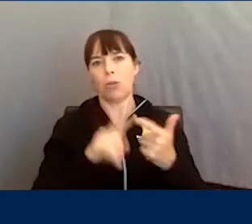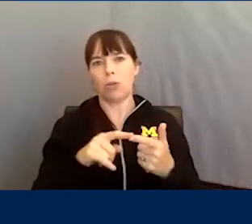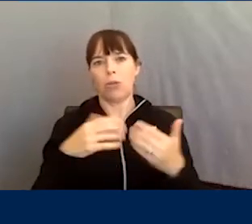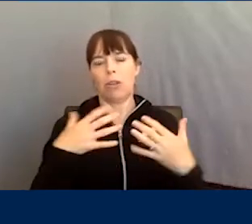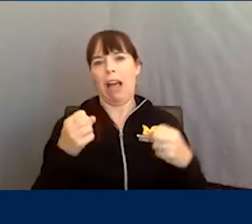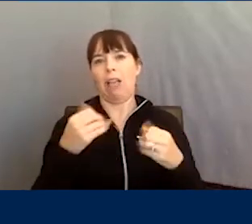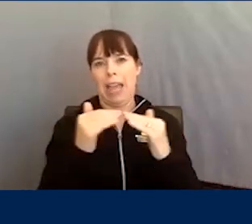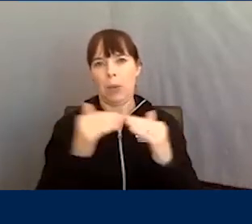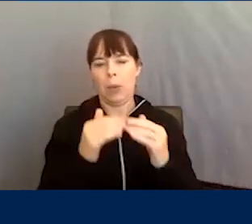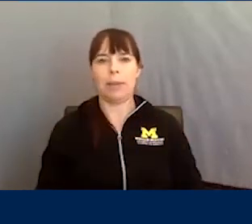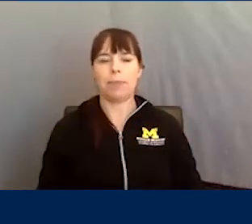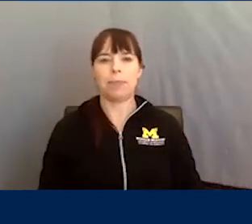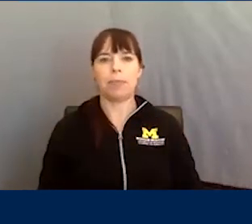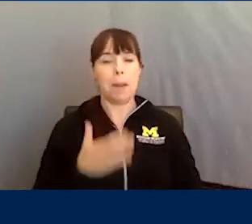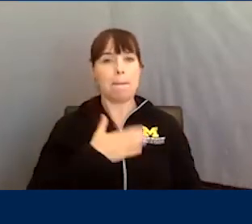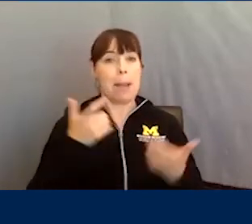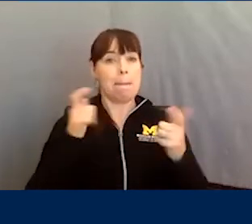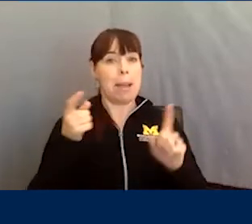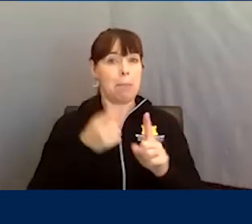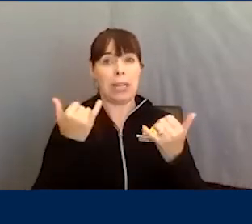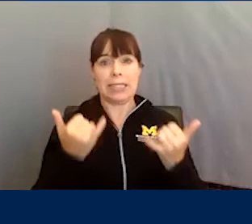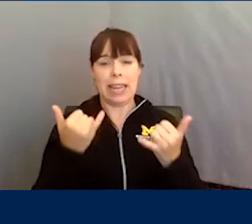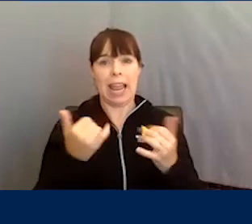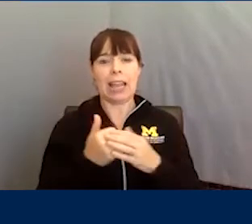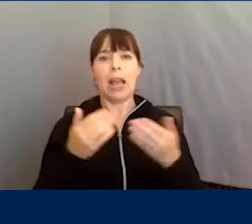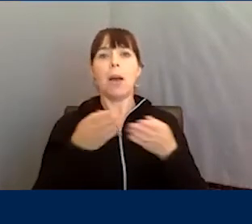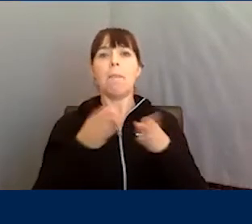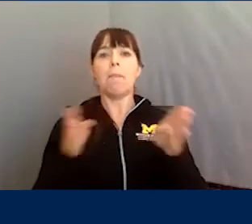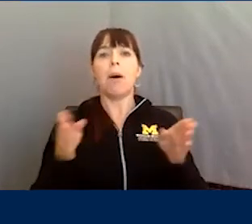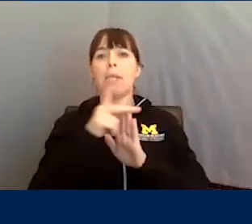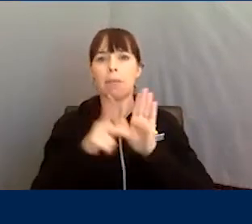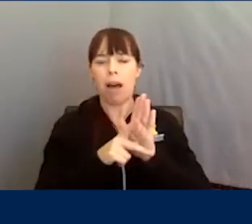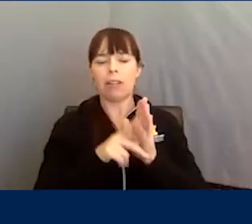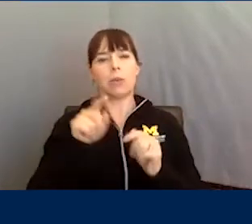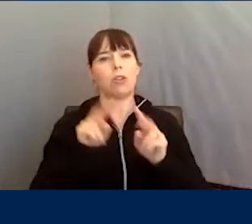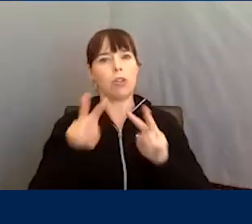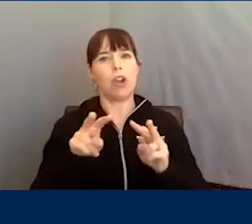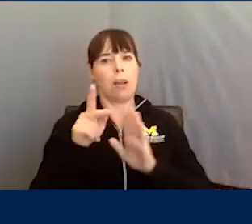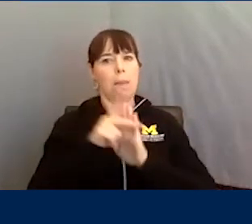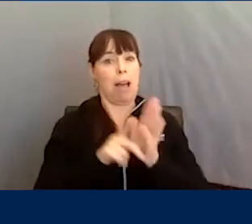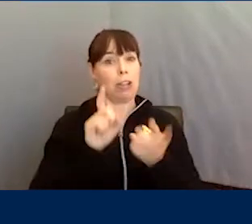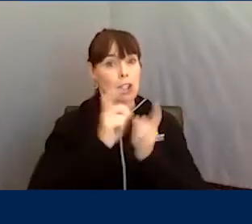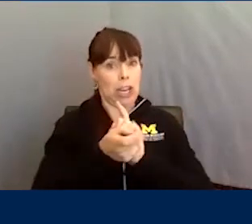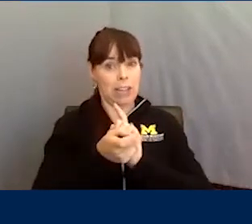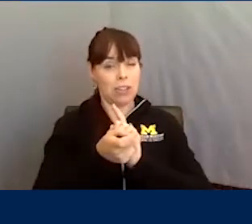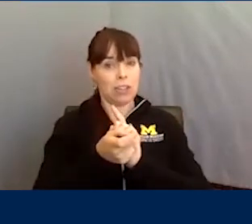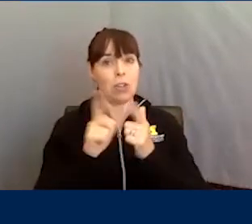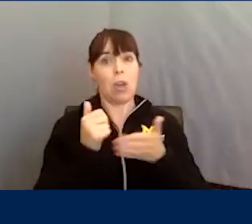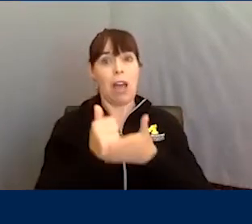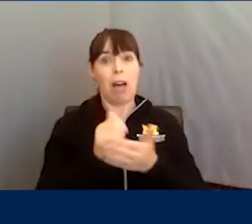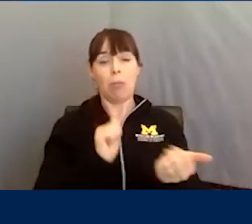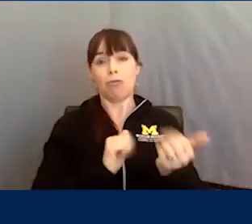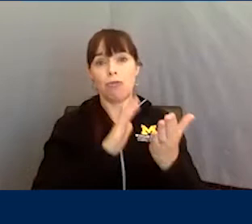equity. Again, my main point today is that public policy, we need to look to policy change to help address